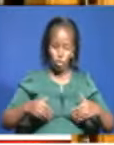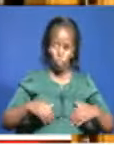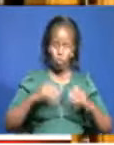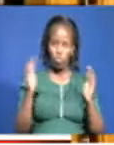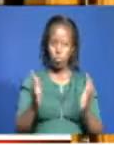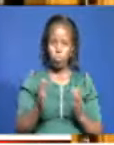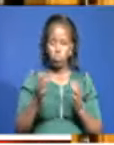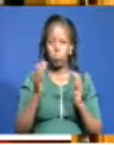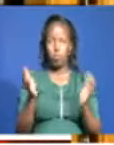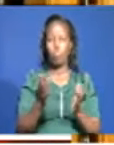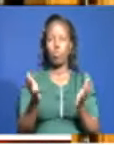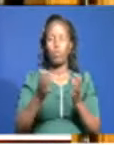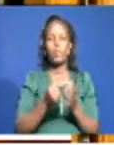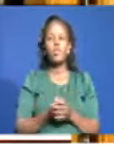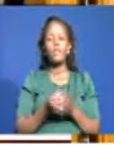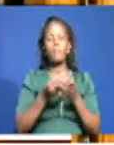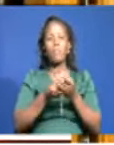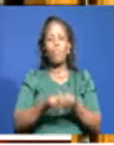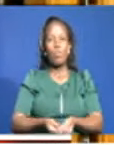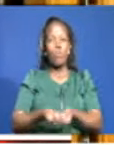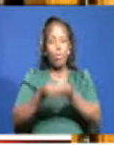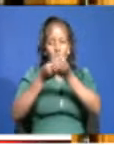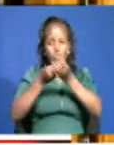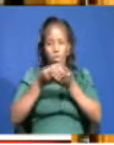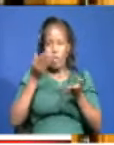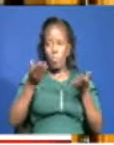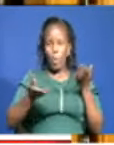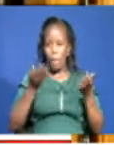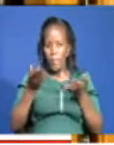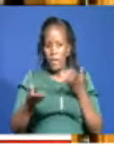careers. Volleyball we might have done very well, but don't forget that